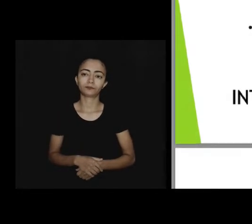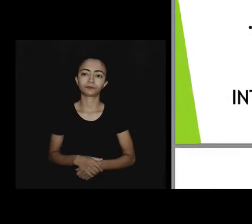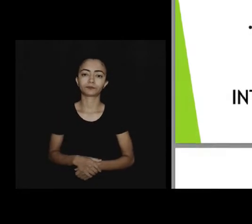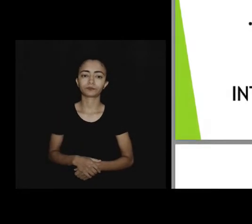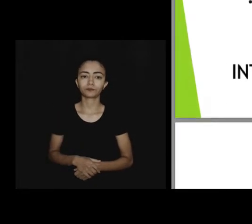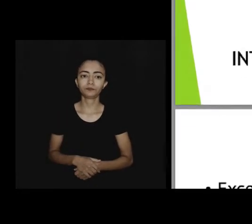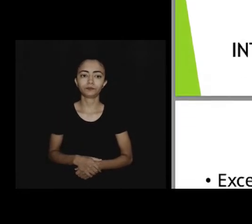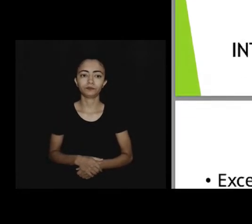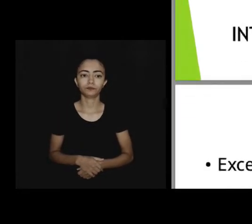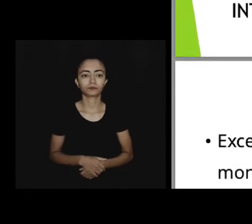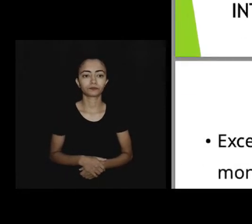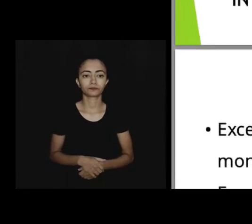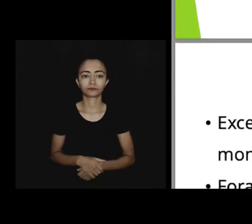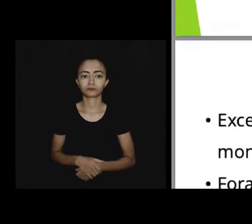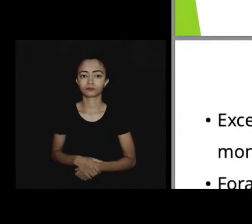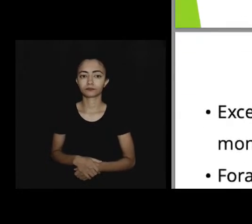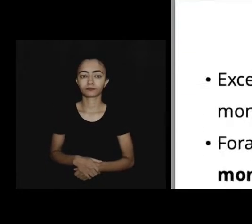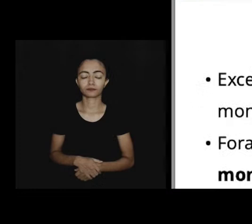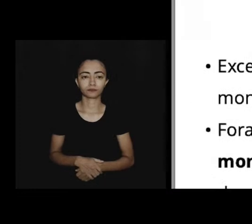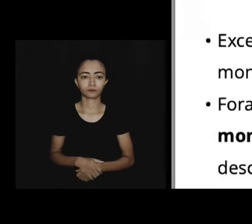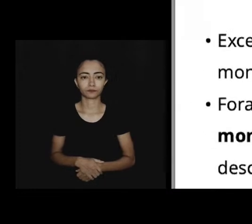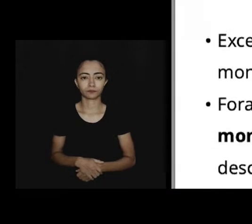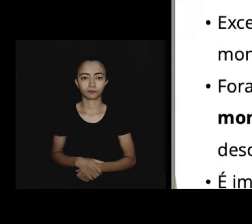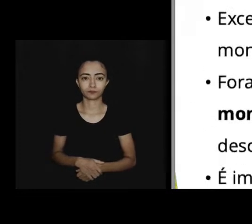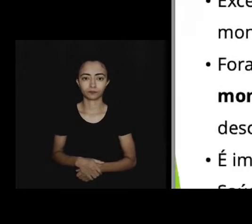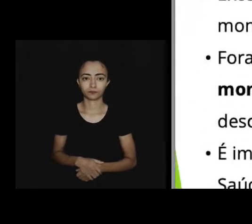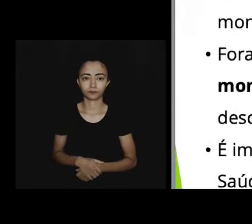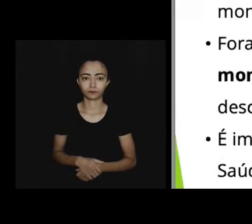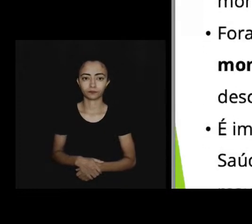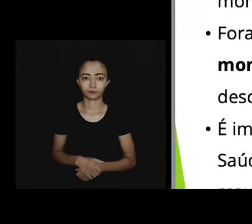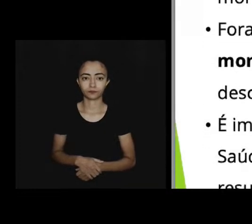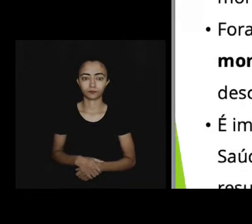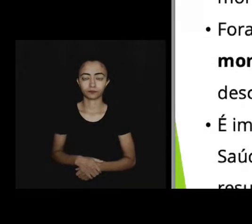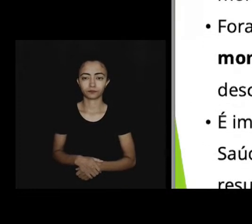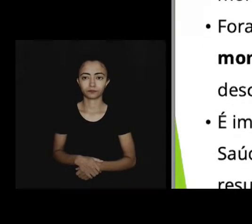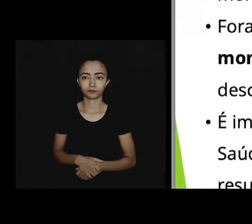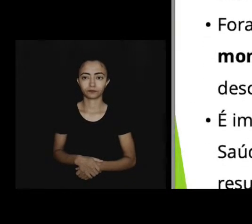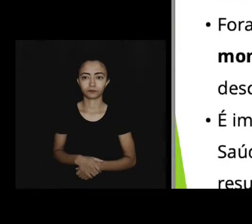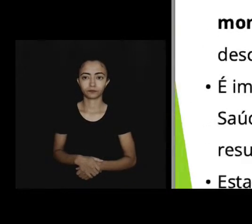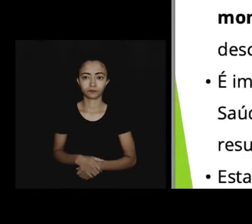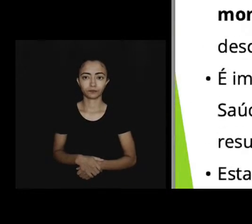smaller percentage of other types.